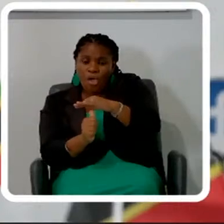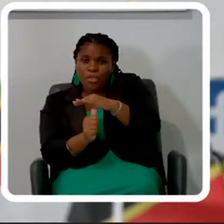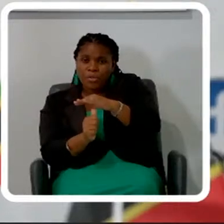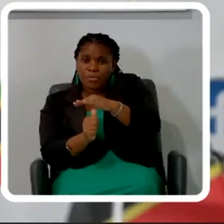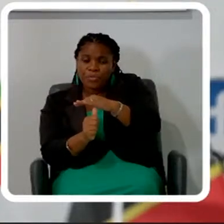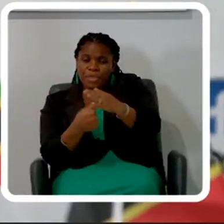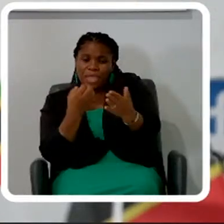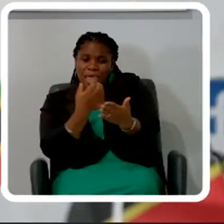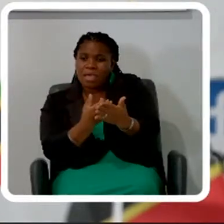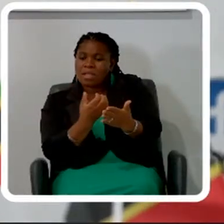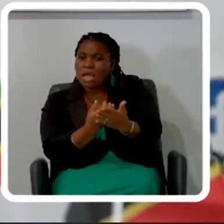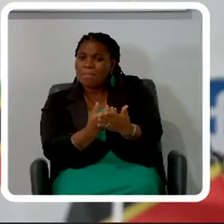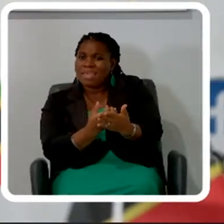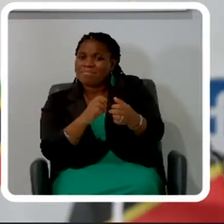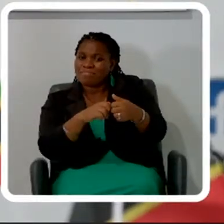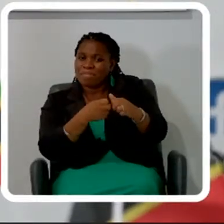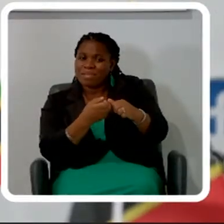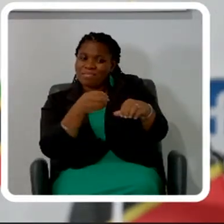bank.